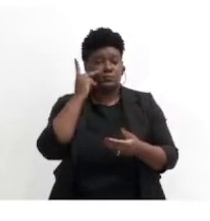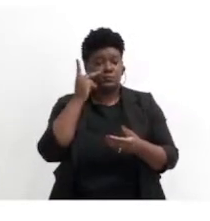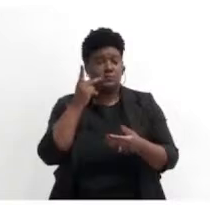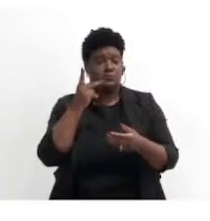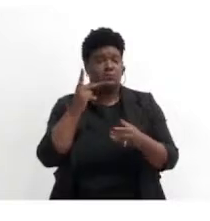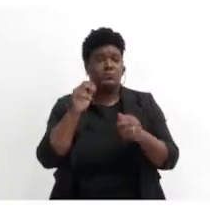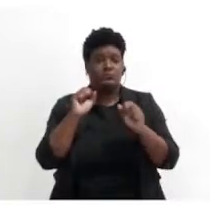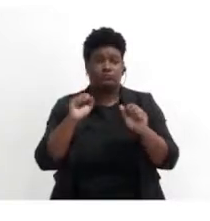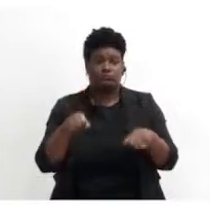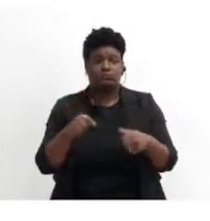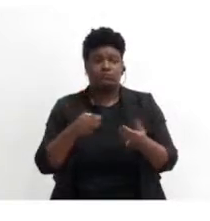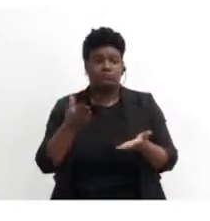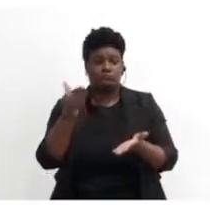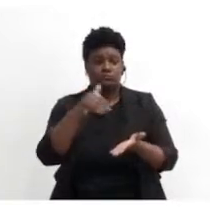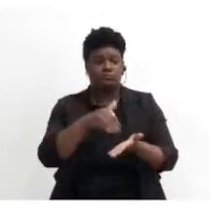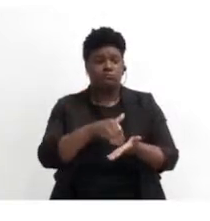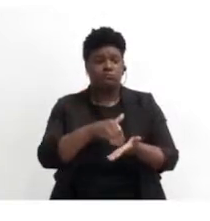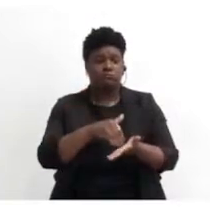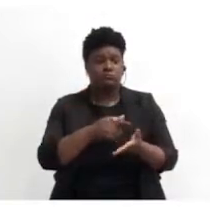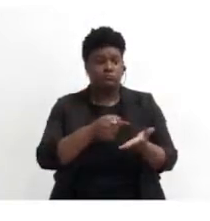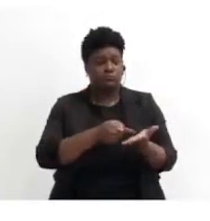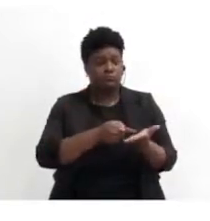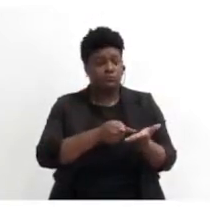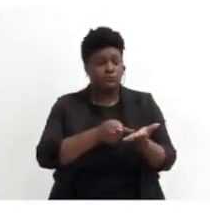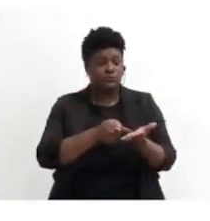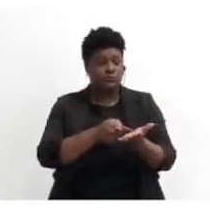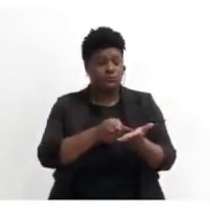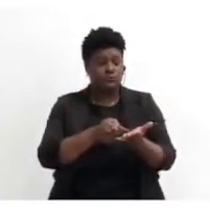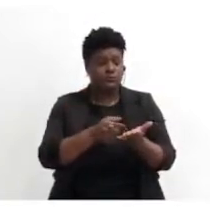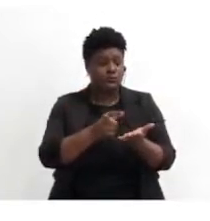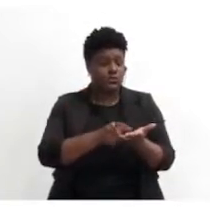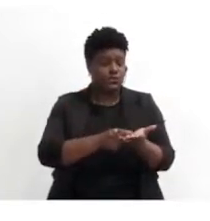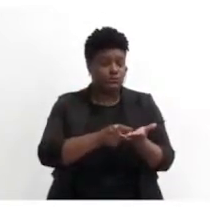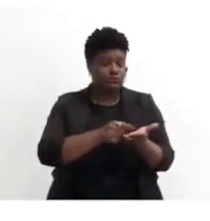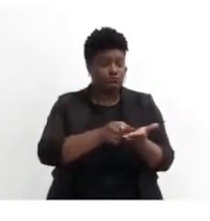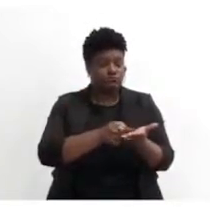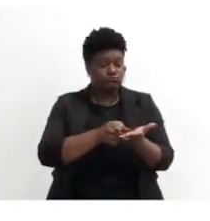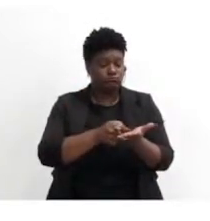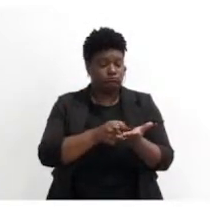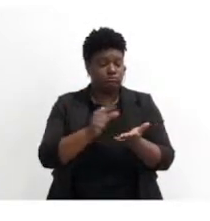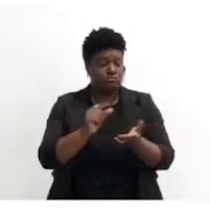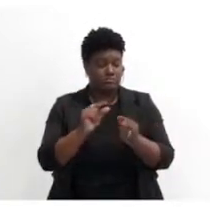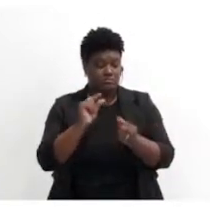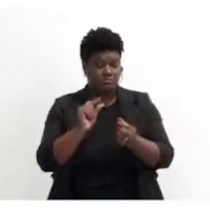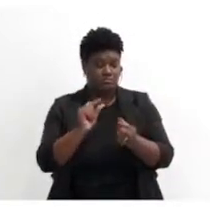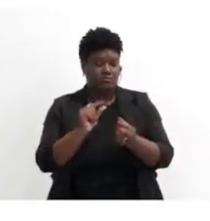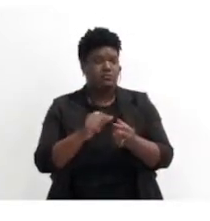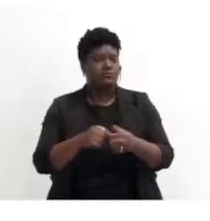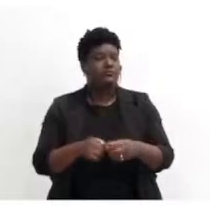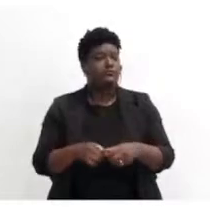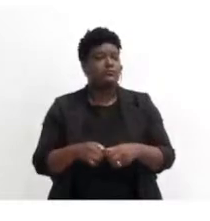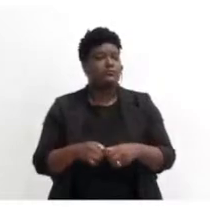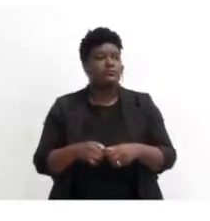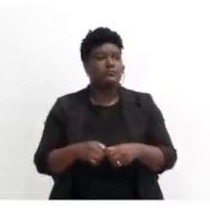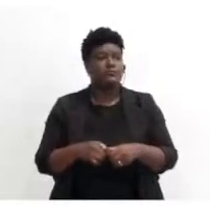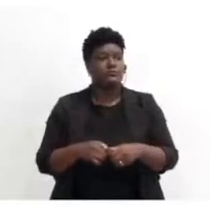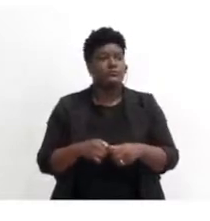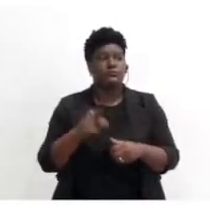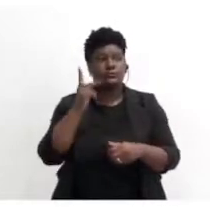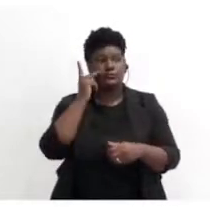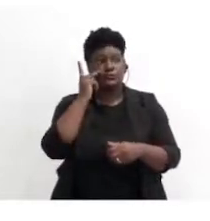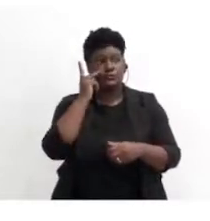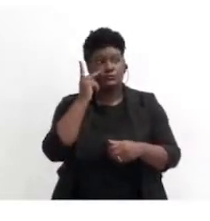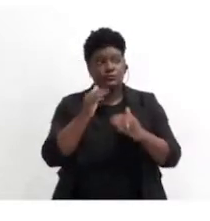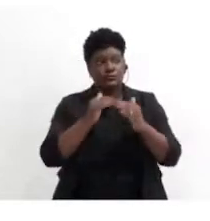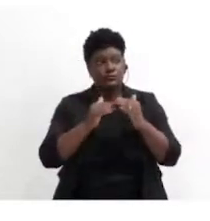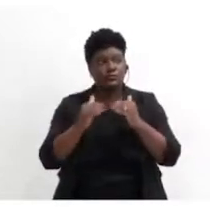connections by microvias. So what you can see in this case is that opens up the top